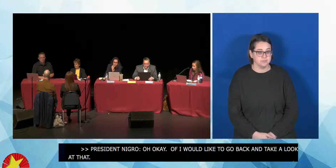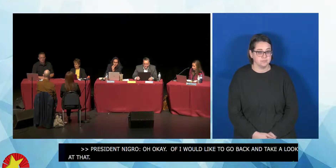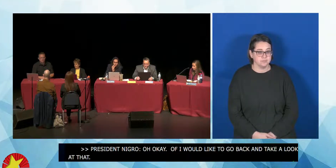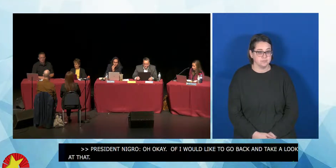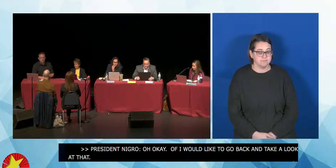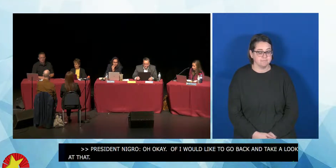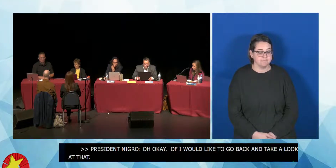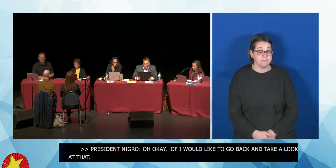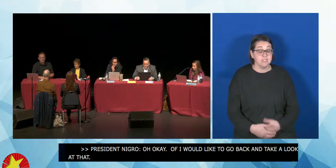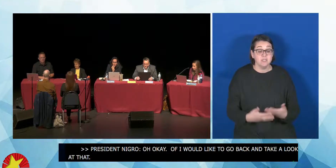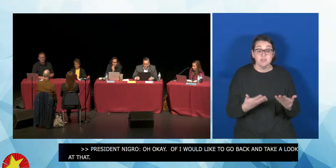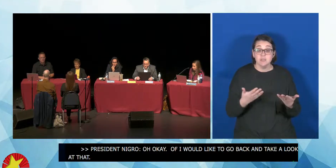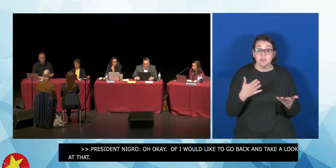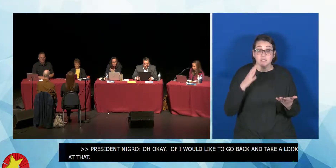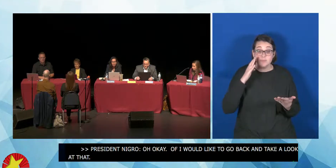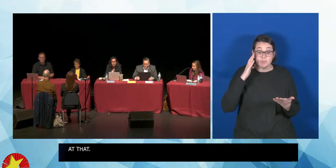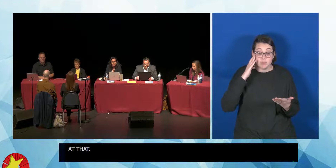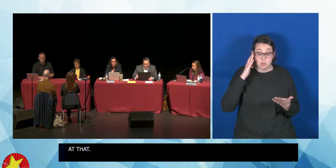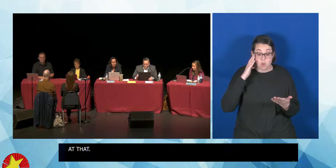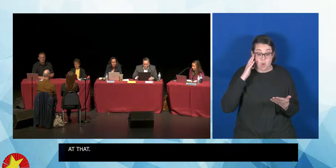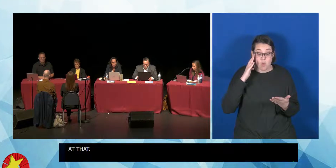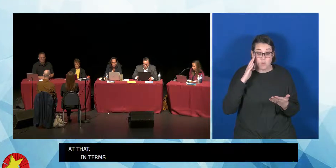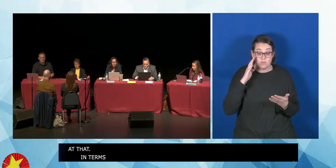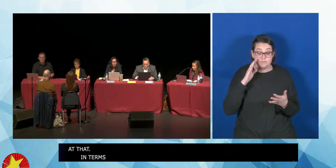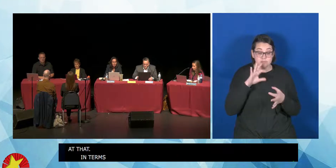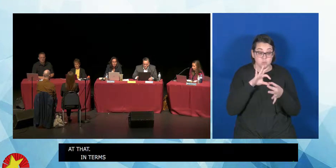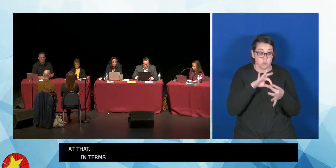In terms of the specific,